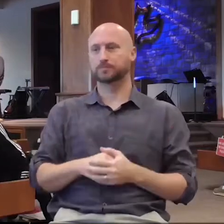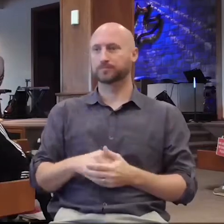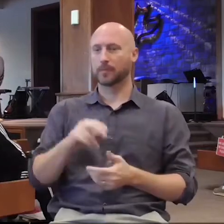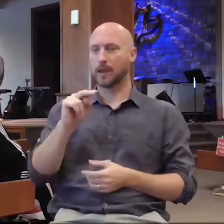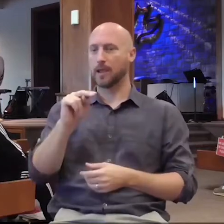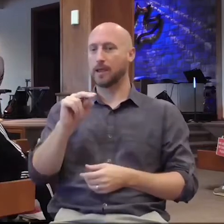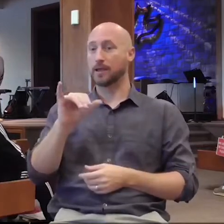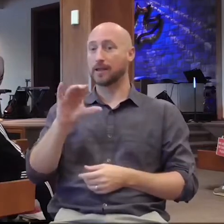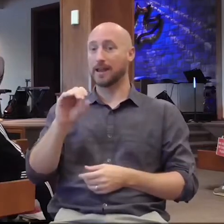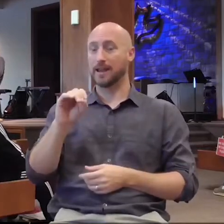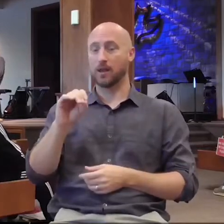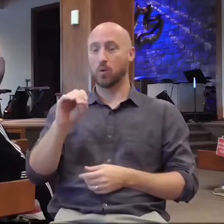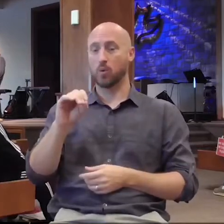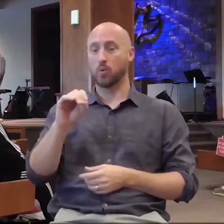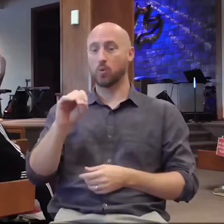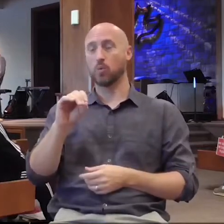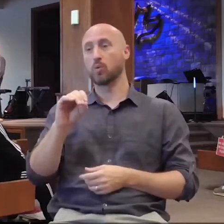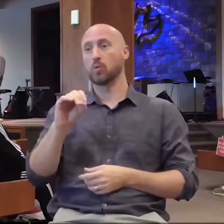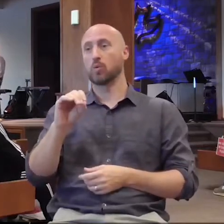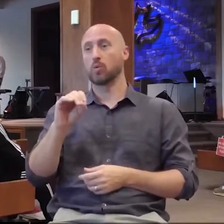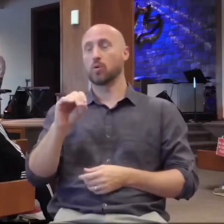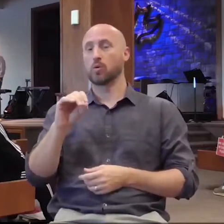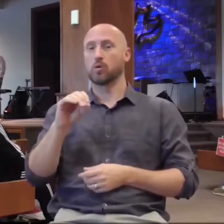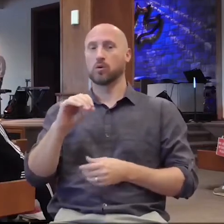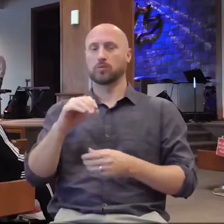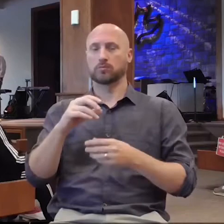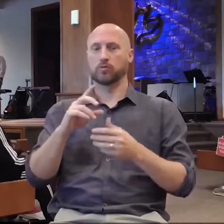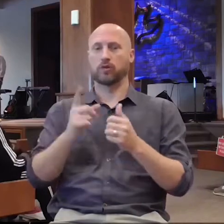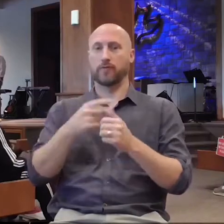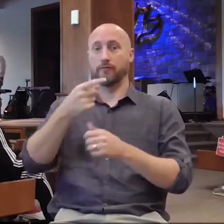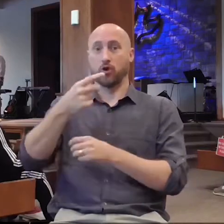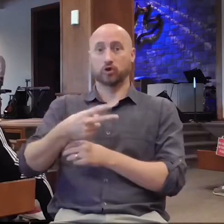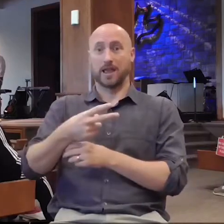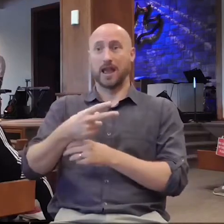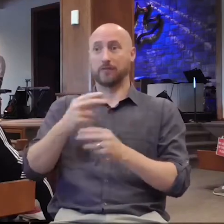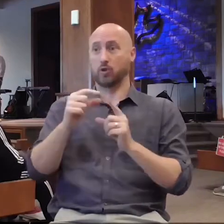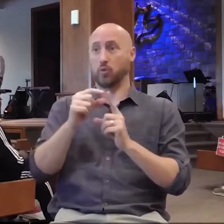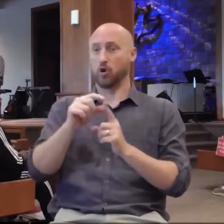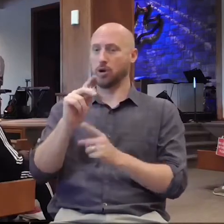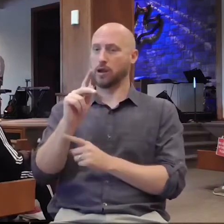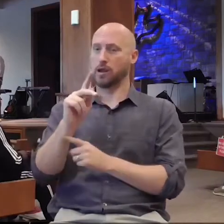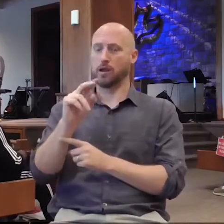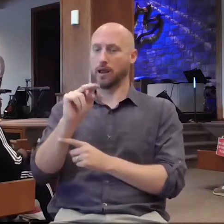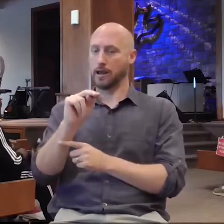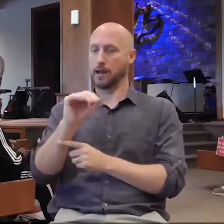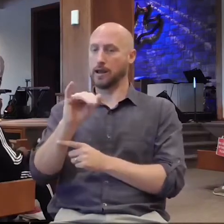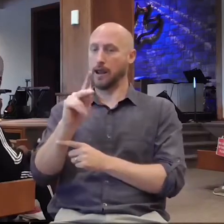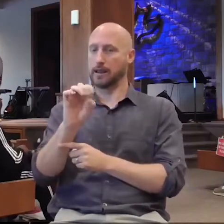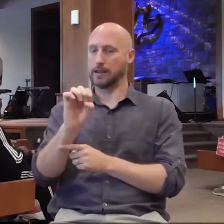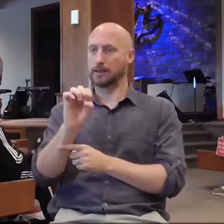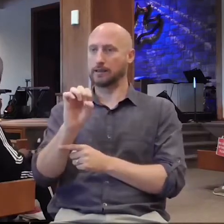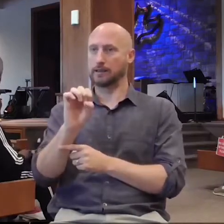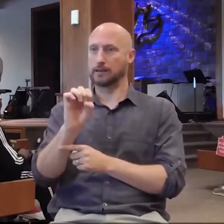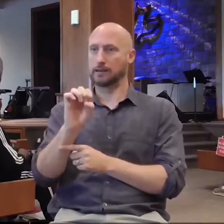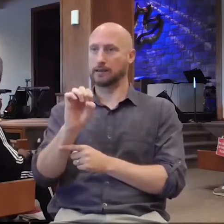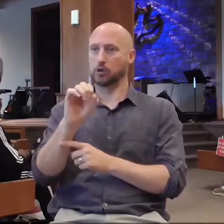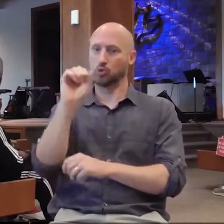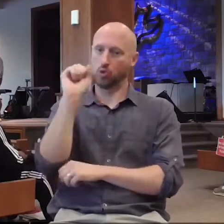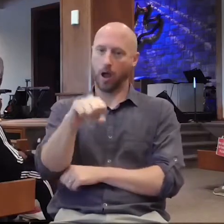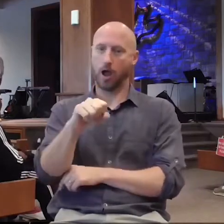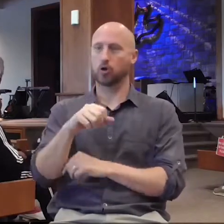Nike. If you have Nike sneakers on, that's the first half of the word. It means to conquer, to domineer, to be